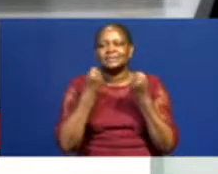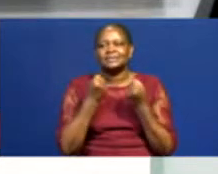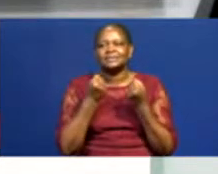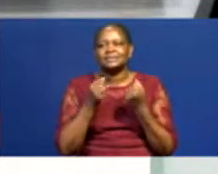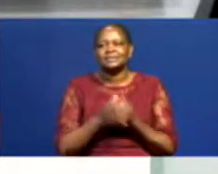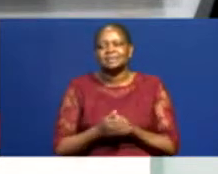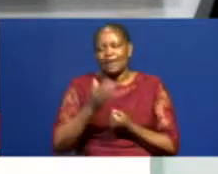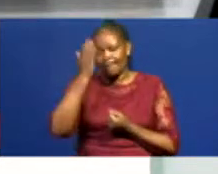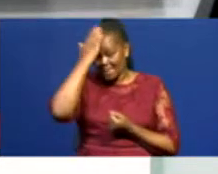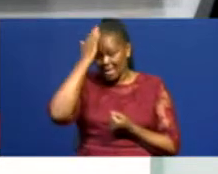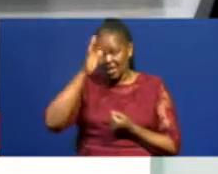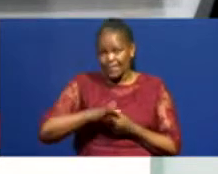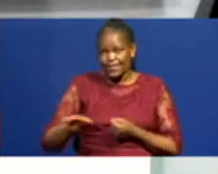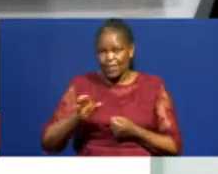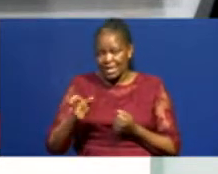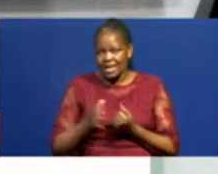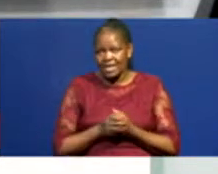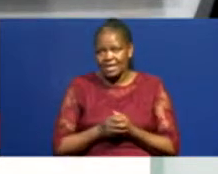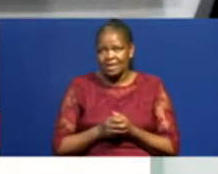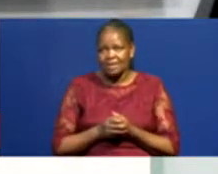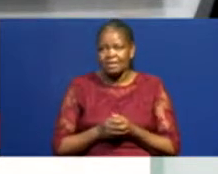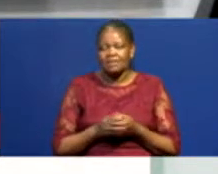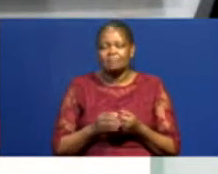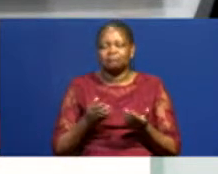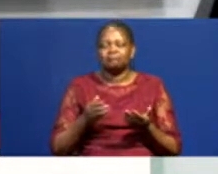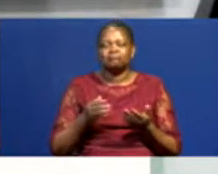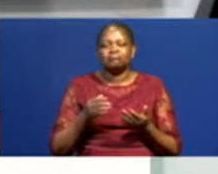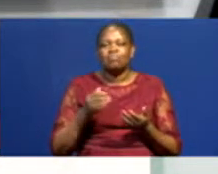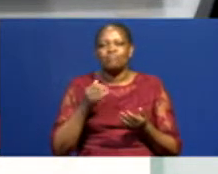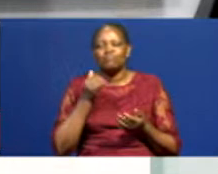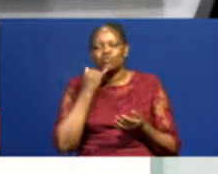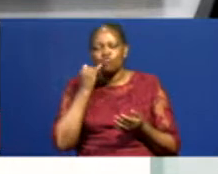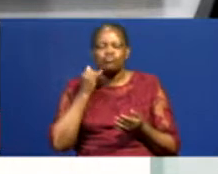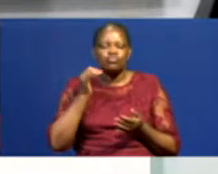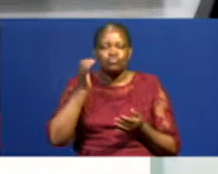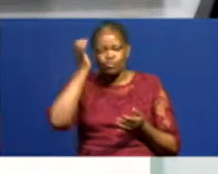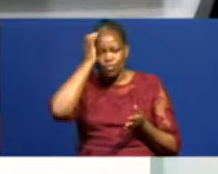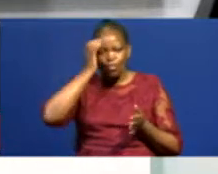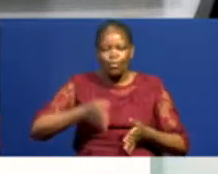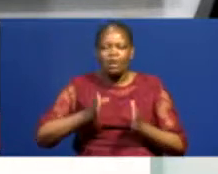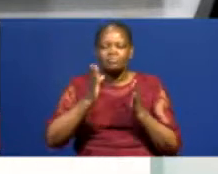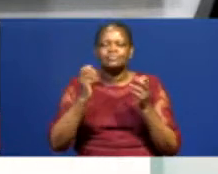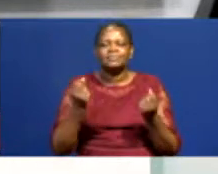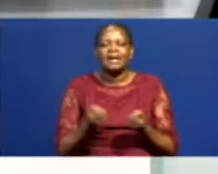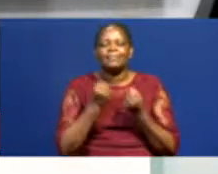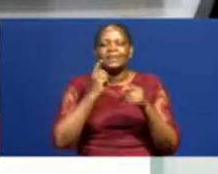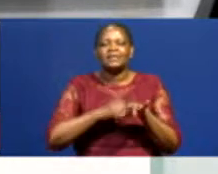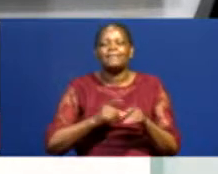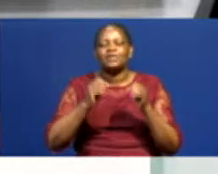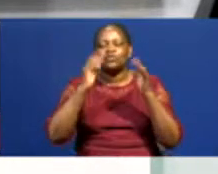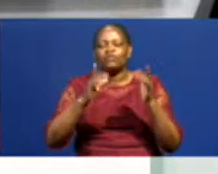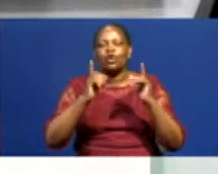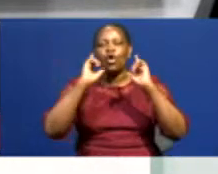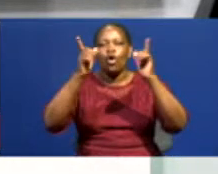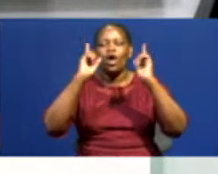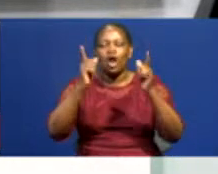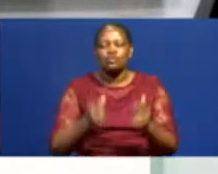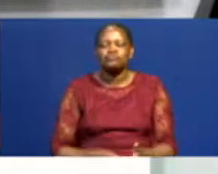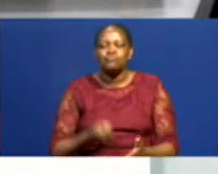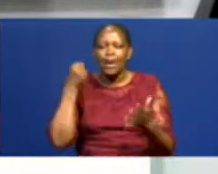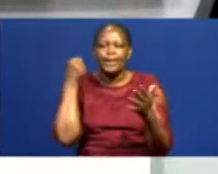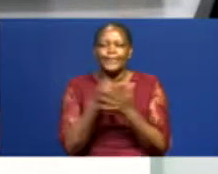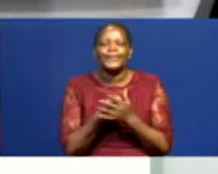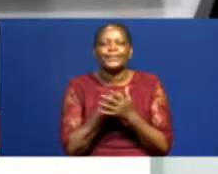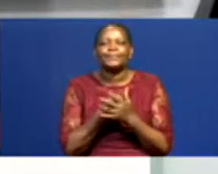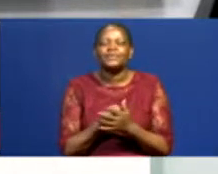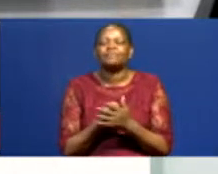of Monday morning in Ngata area along the Nakuru Eldoret Highway. The accident occurred after the driver of a lorry rammed into